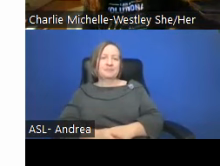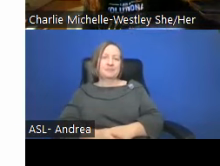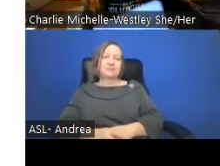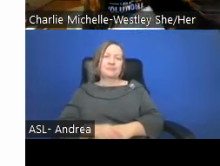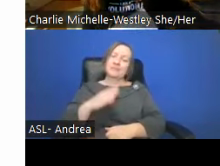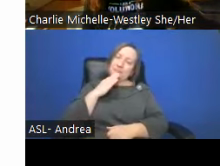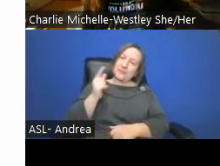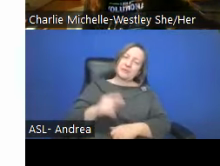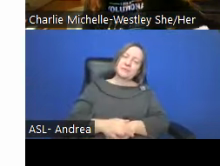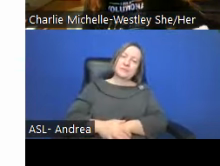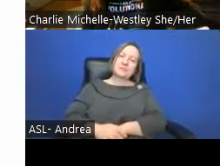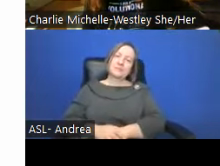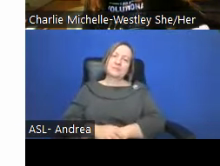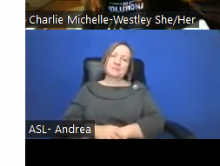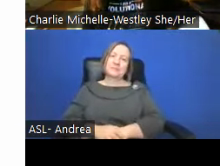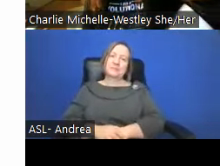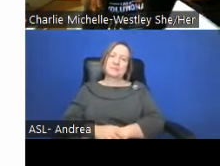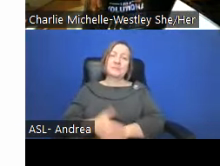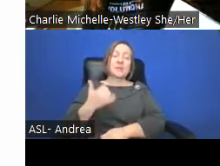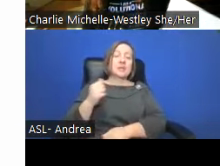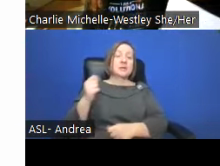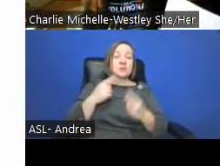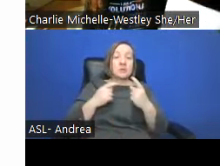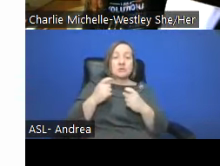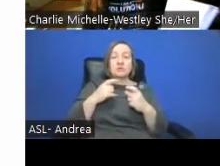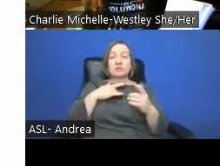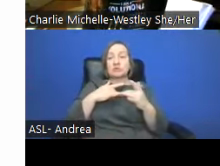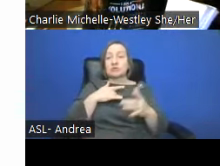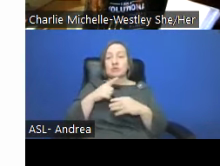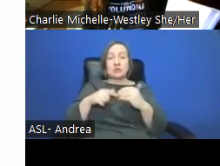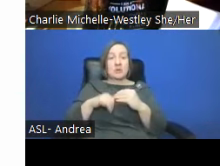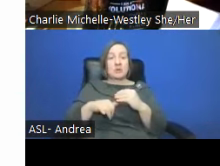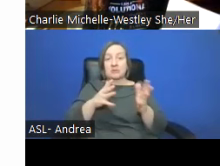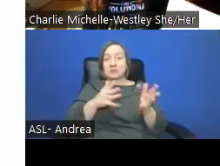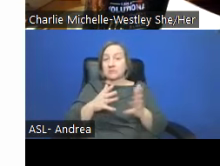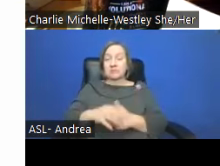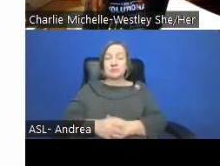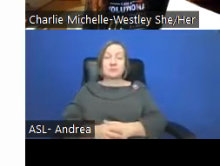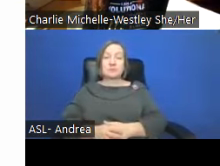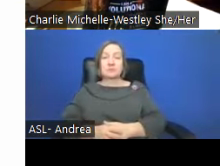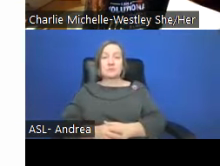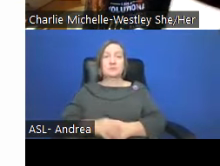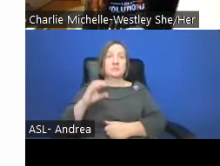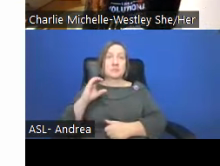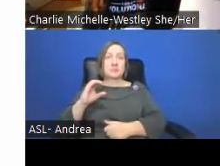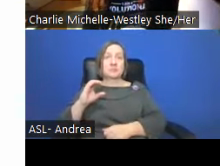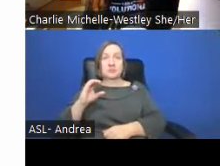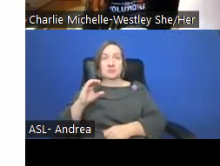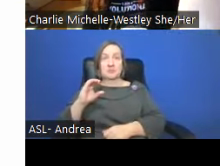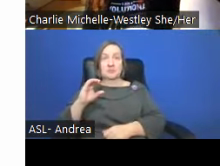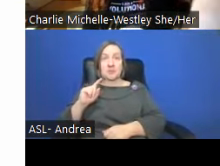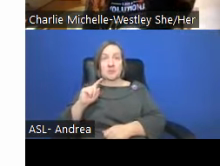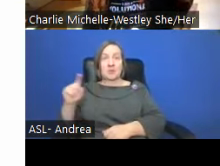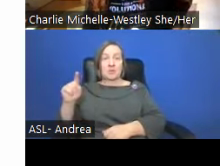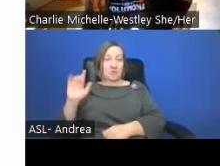Thank you. Are there any questions or concerns on this, on C 1